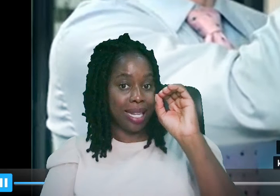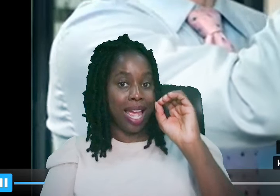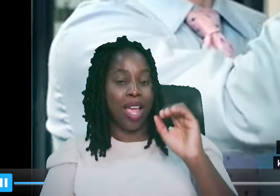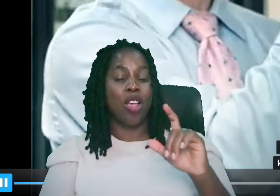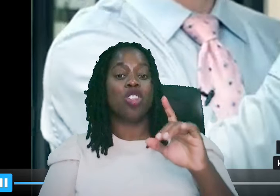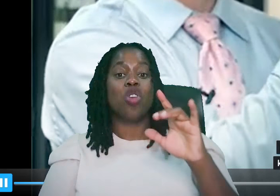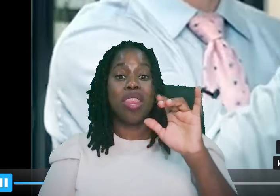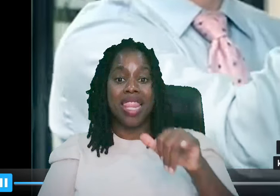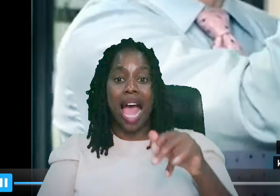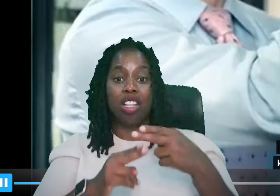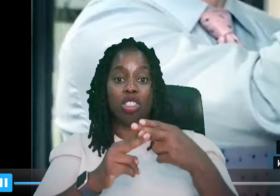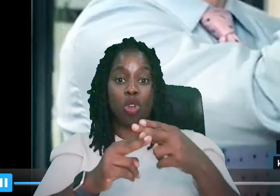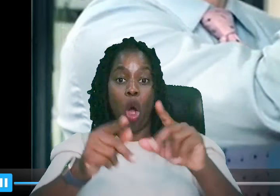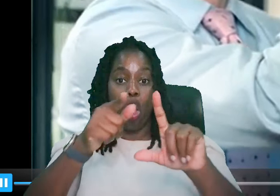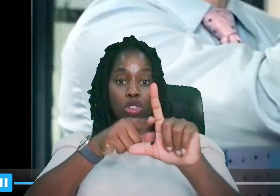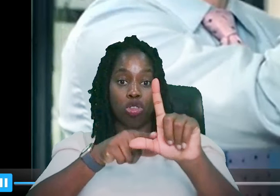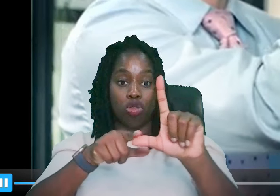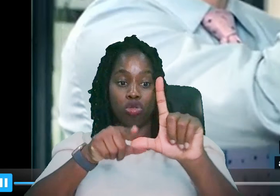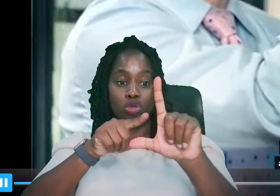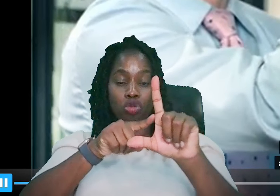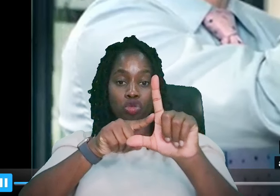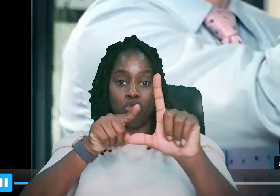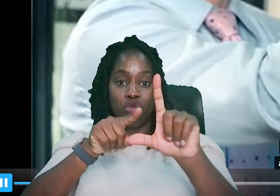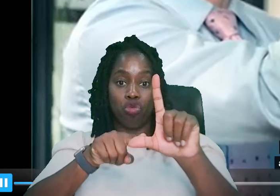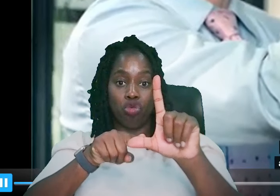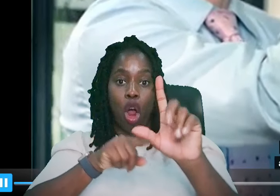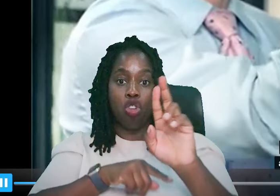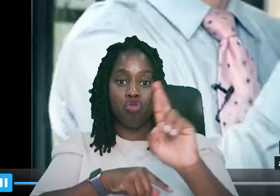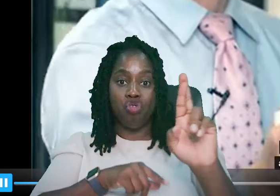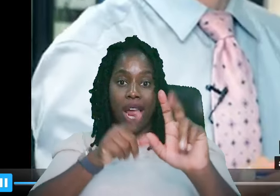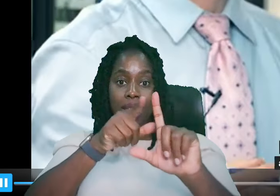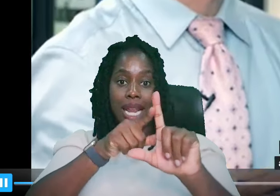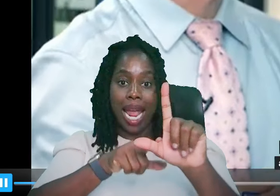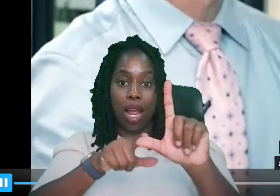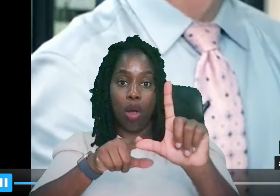angle. Right angles are 90-degree angles.